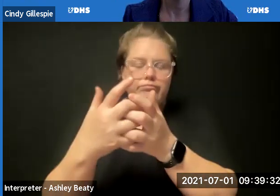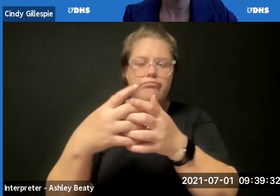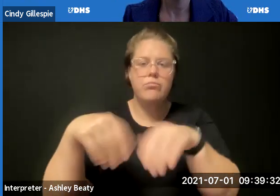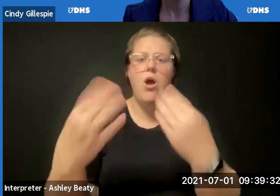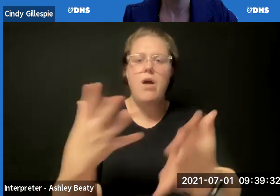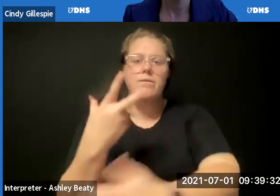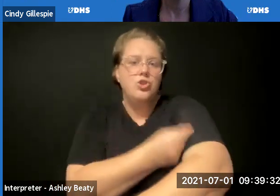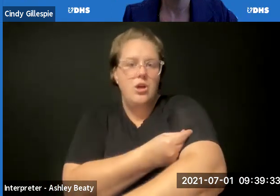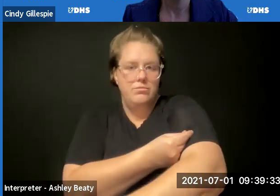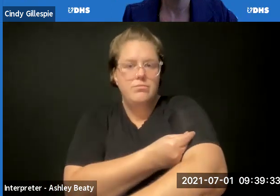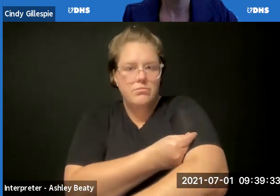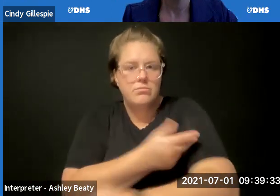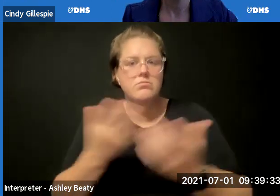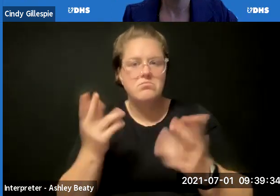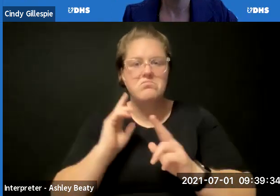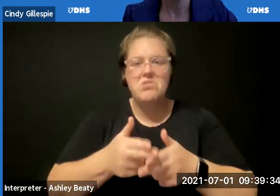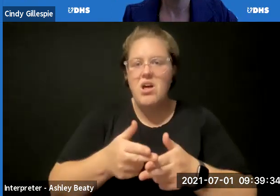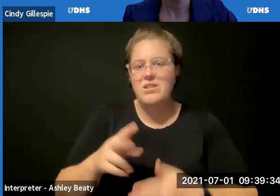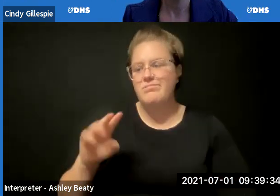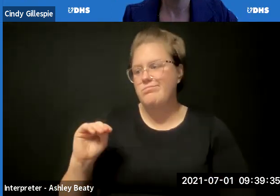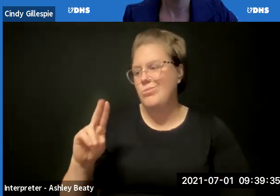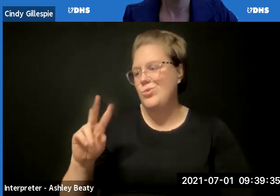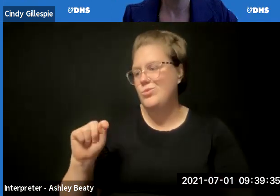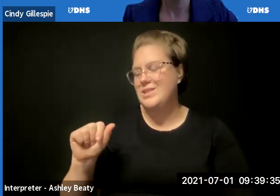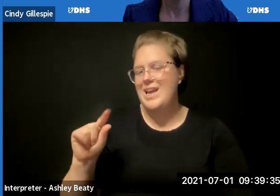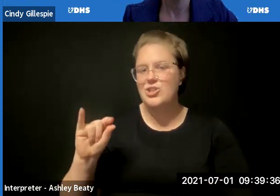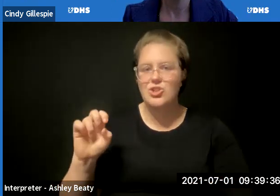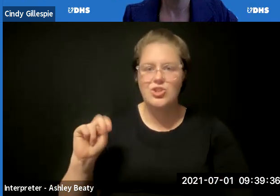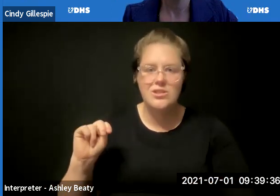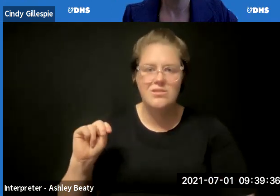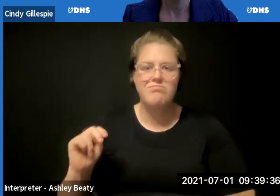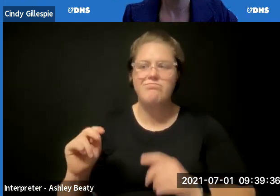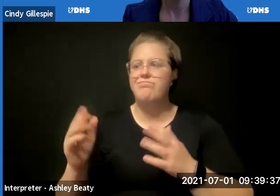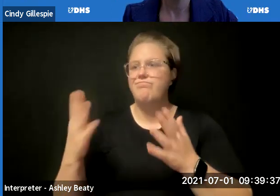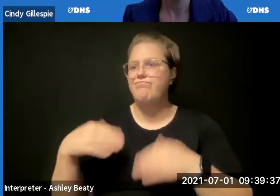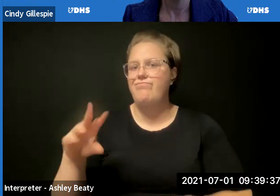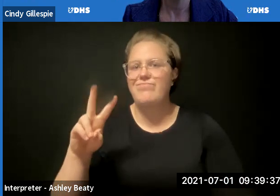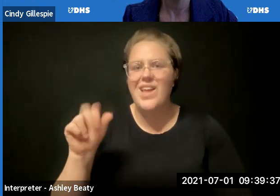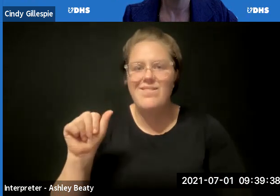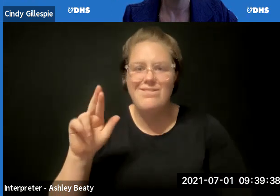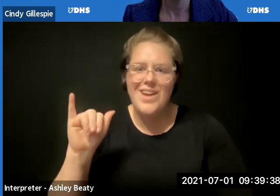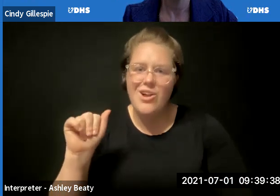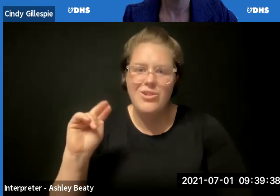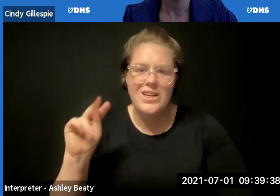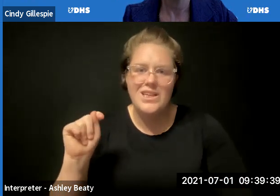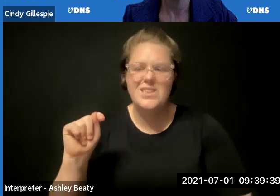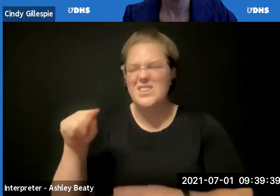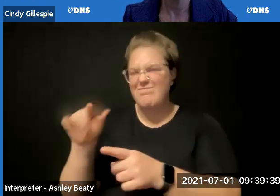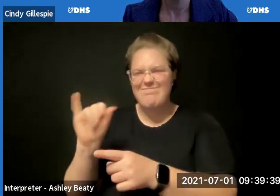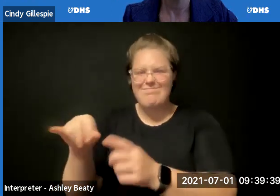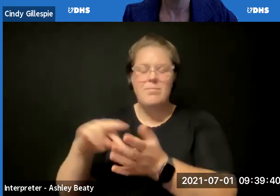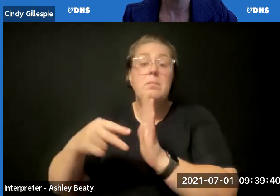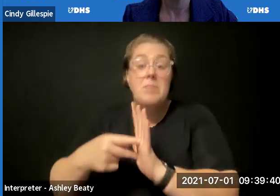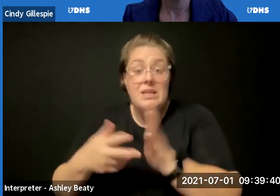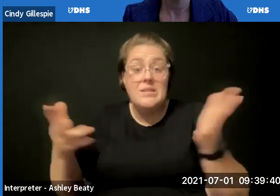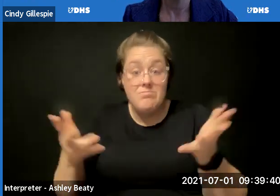occurred within it. They can call it the mutation, you can call it a variant, but really it's a change in the virus, or in this instance, the virus